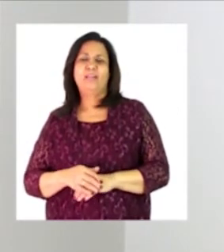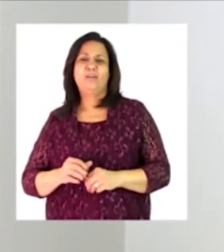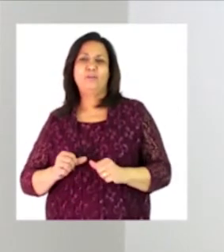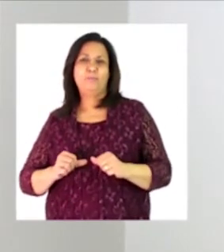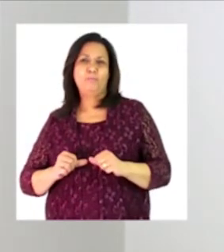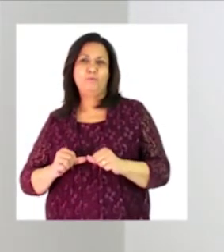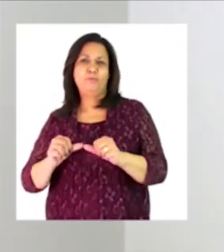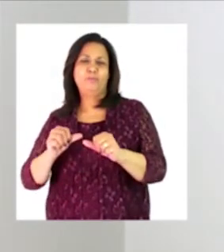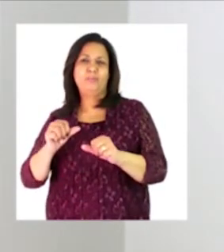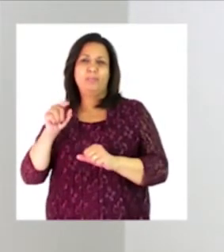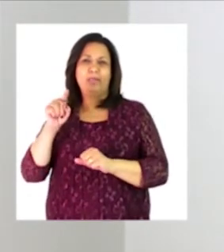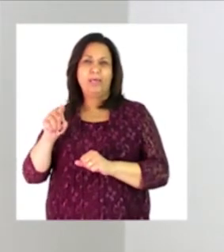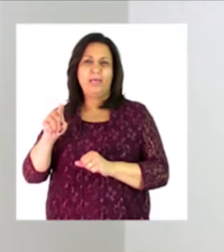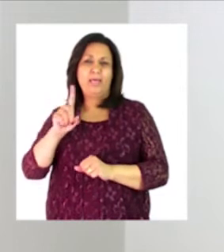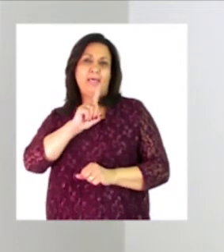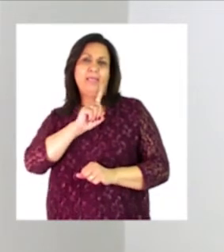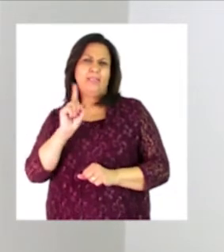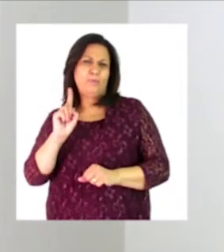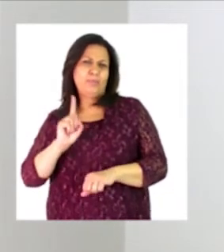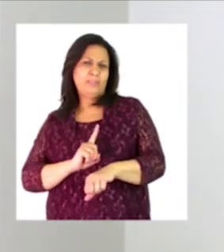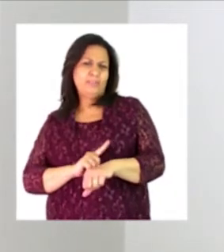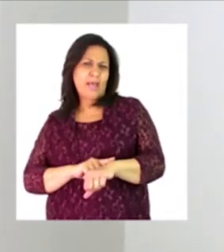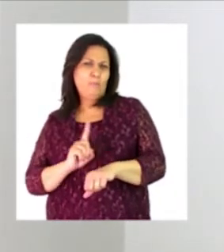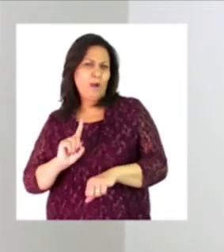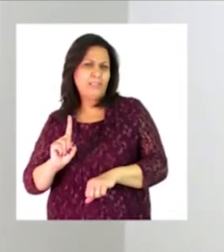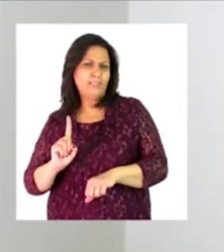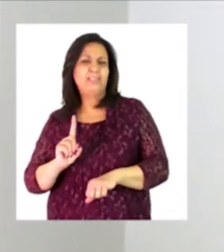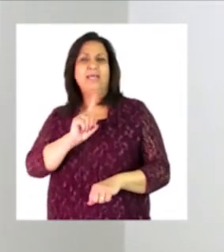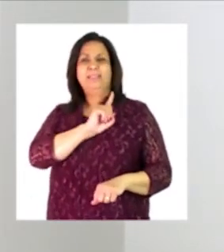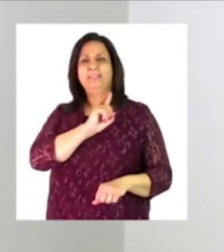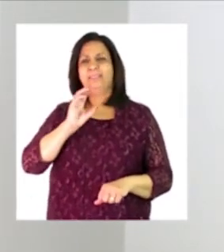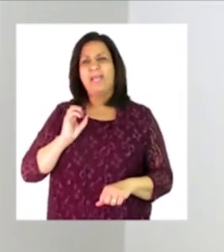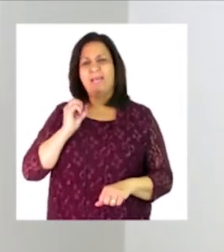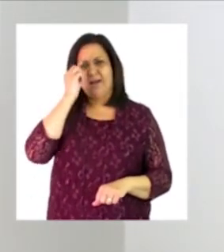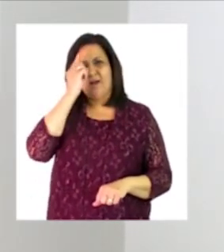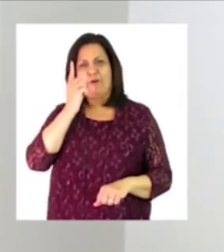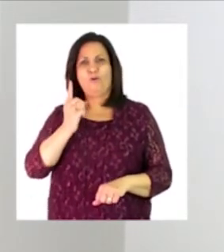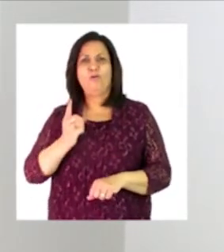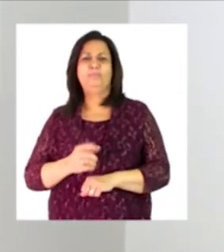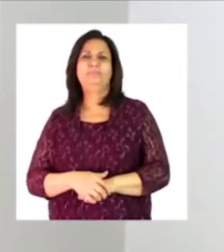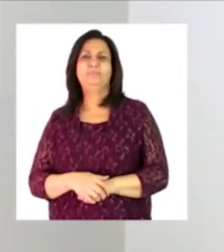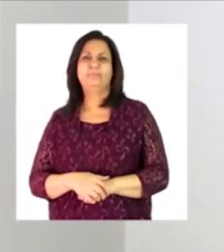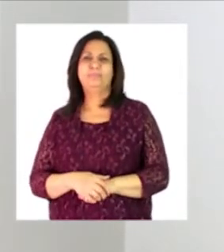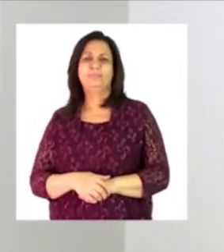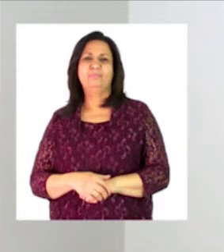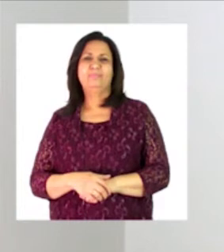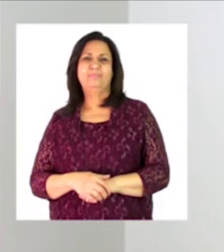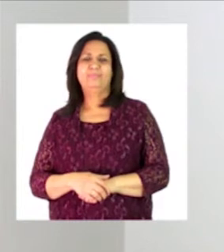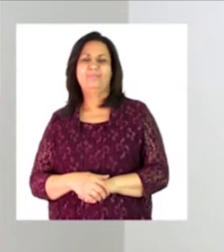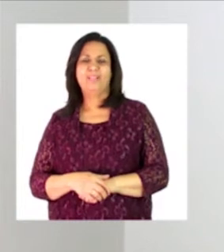number, what time is it? It's 10 o'clock. Right, let's get back to